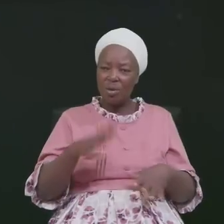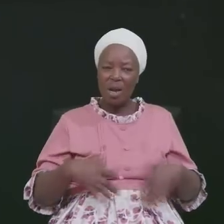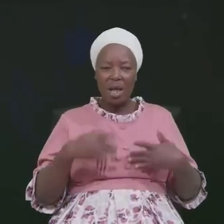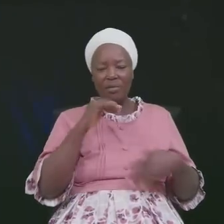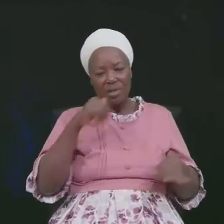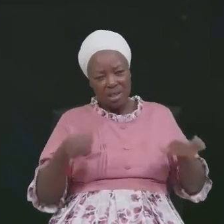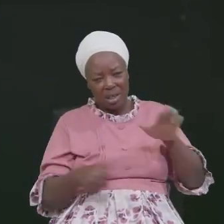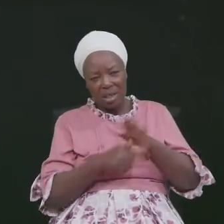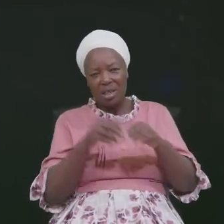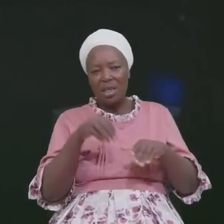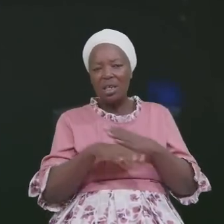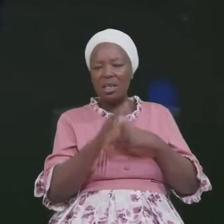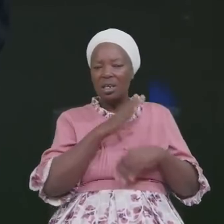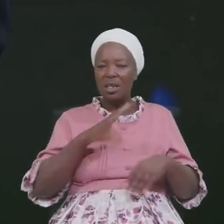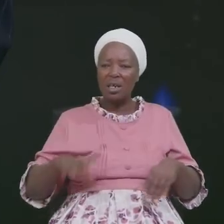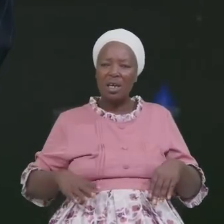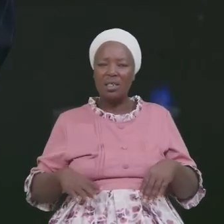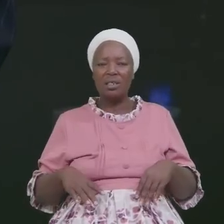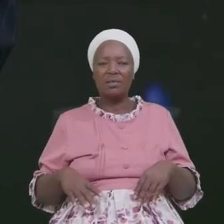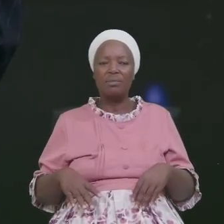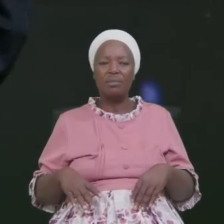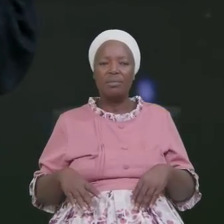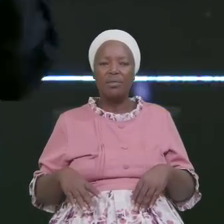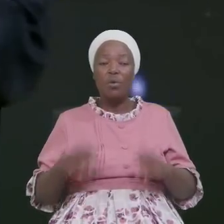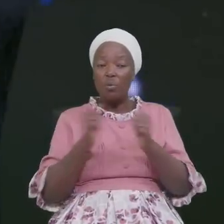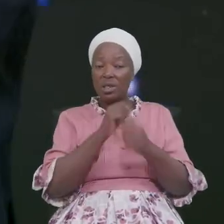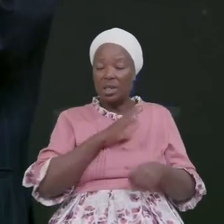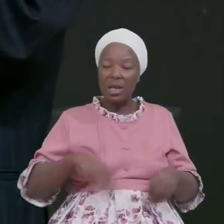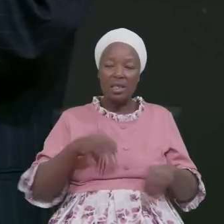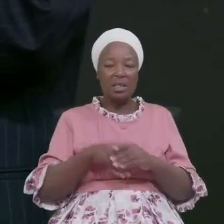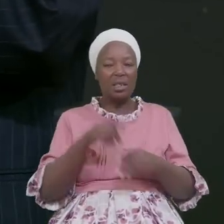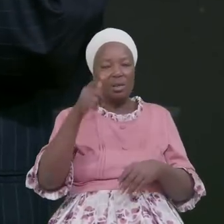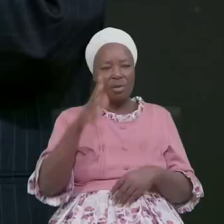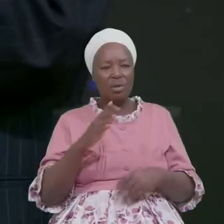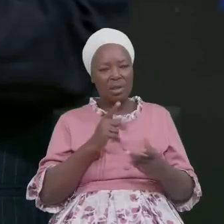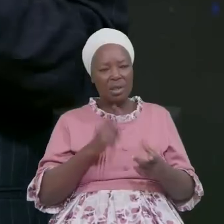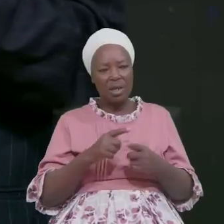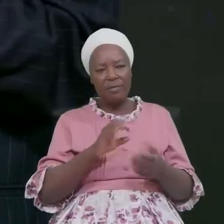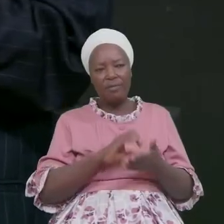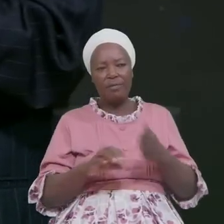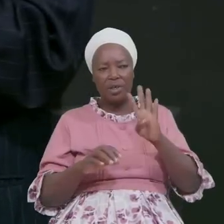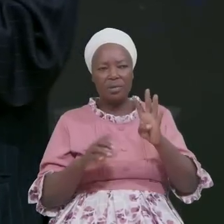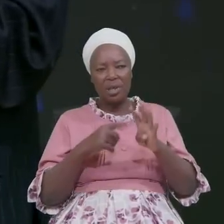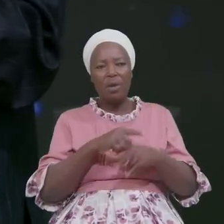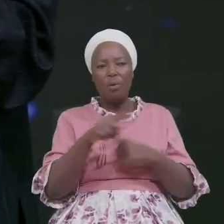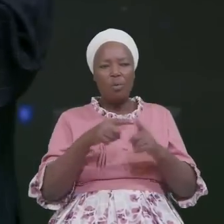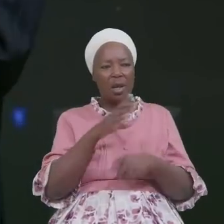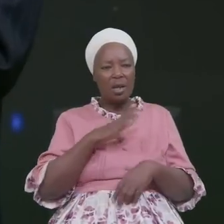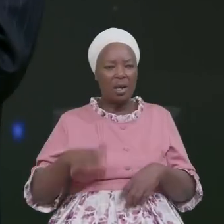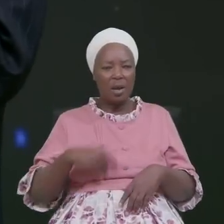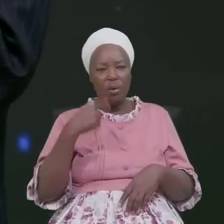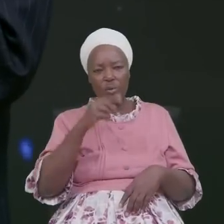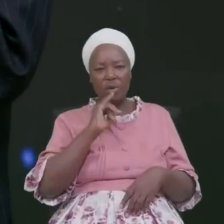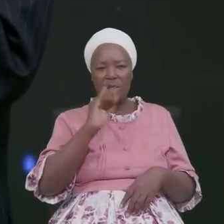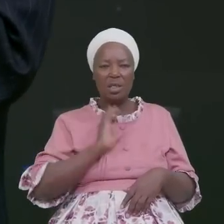with Christ in God. Then in verse 4, it says, when Christ, who is our life, shall